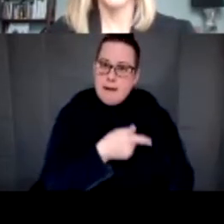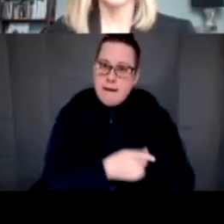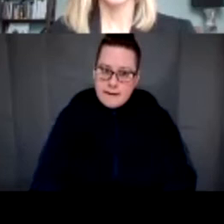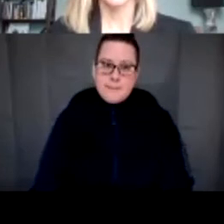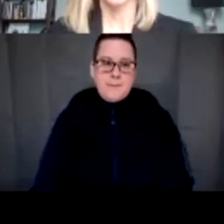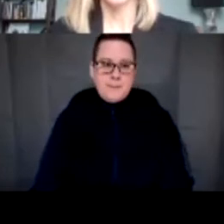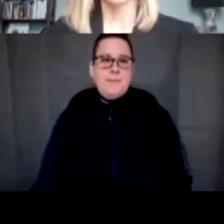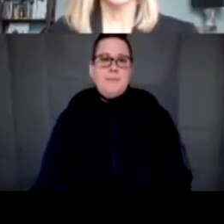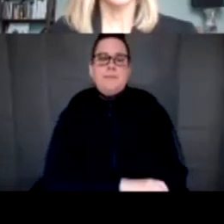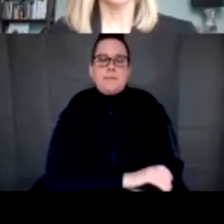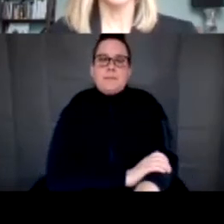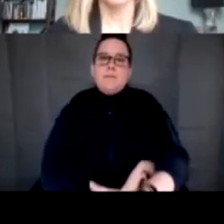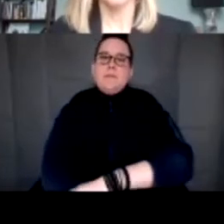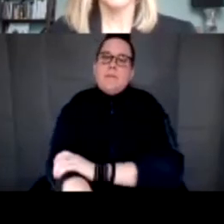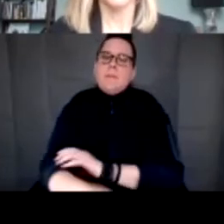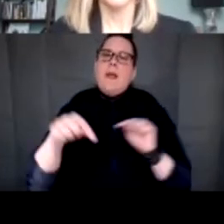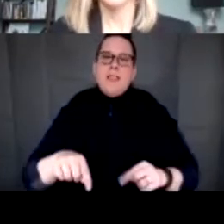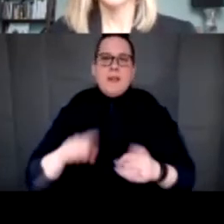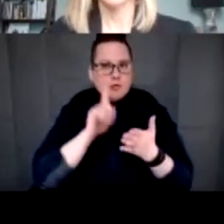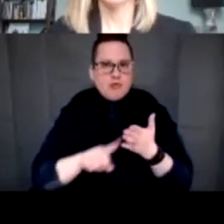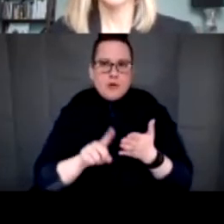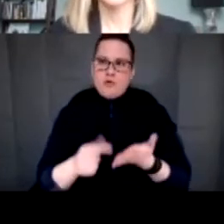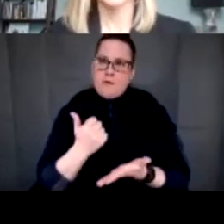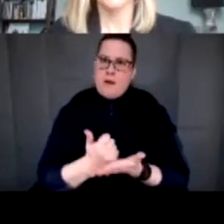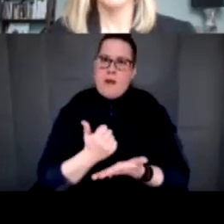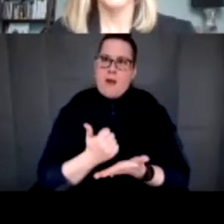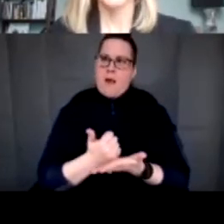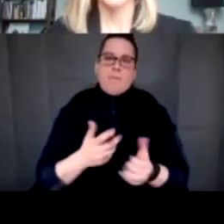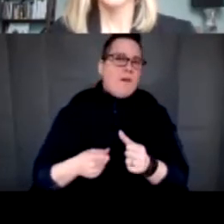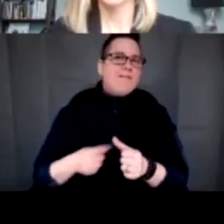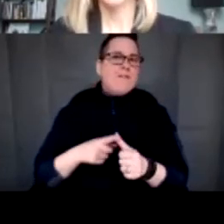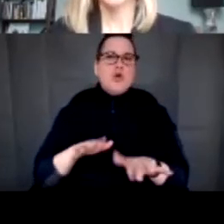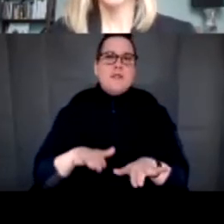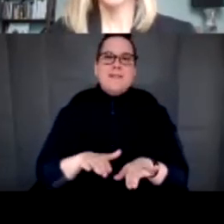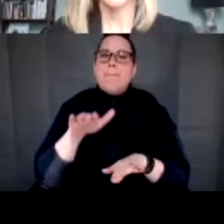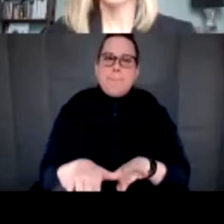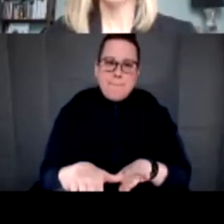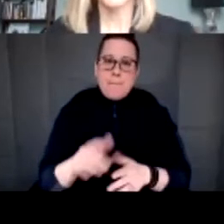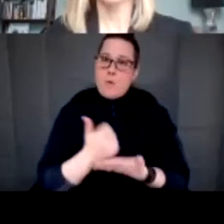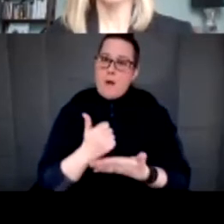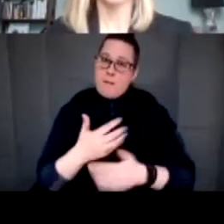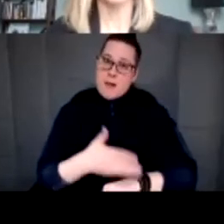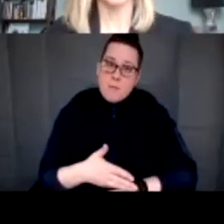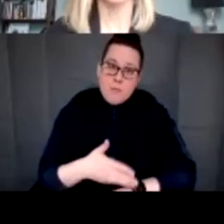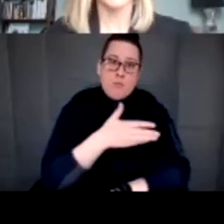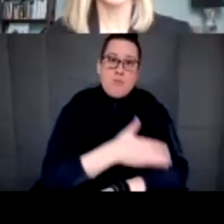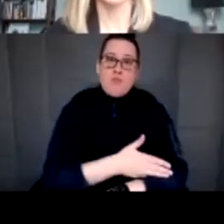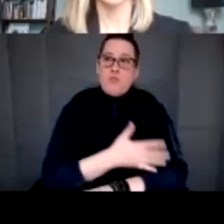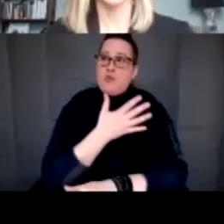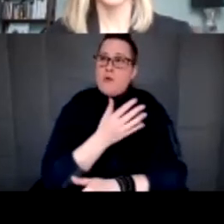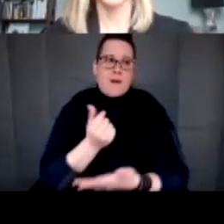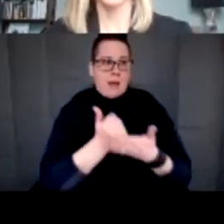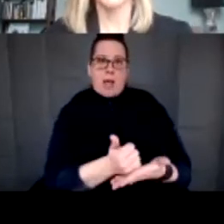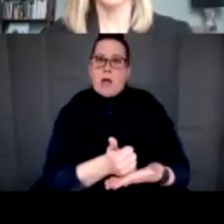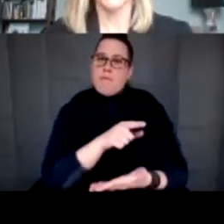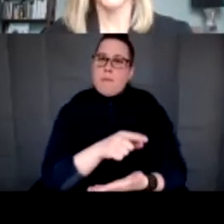ideation. So this study is really providing a necessary first step towards both improving and informing the best practices